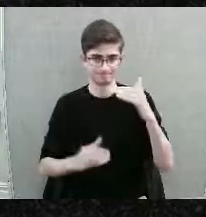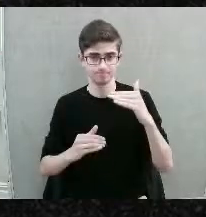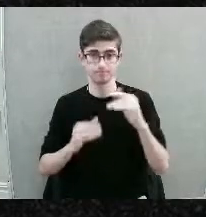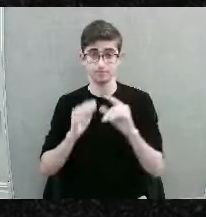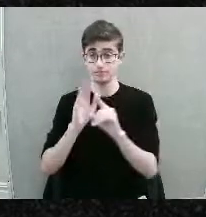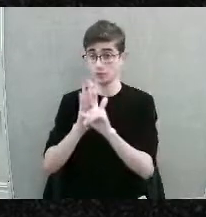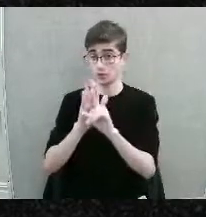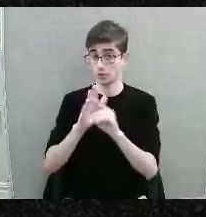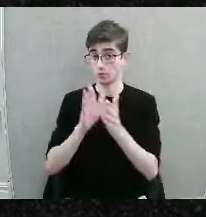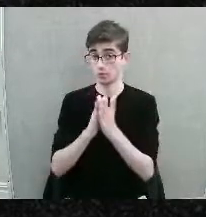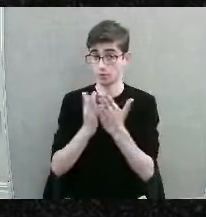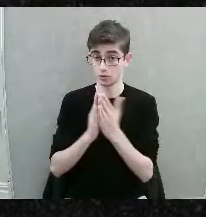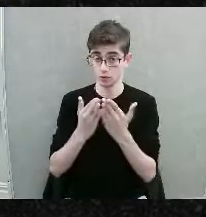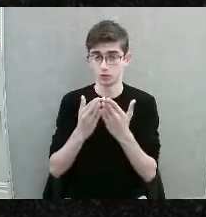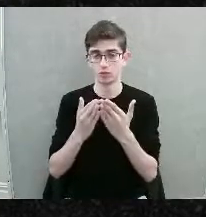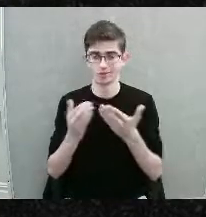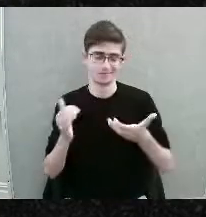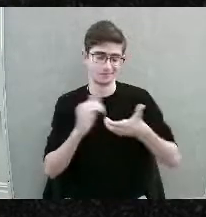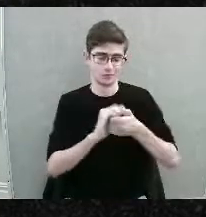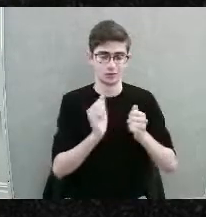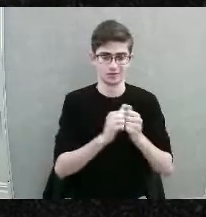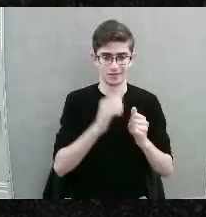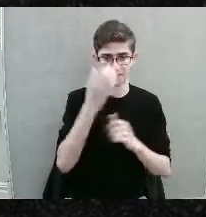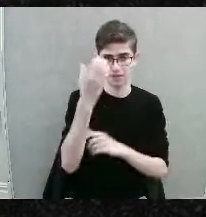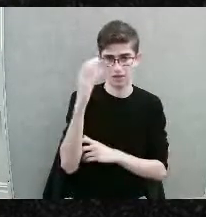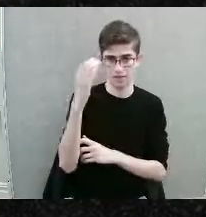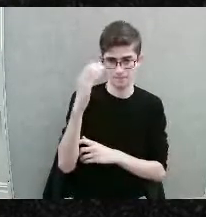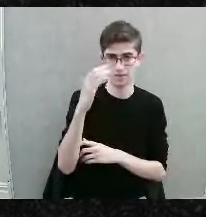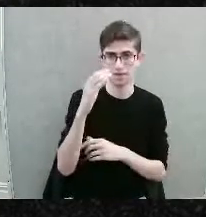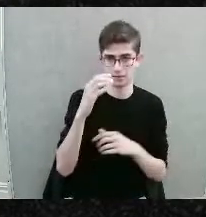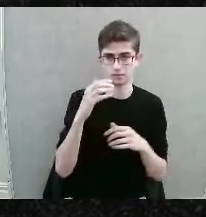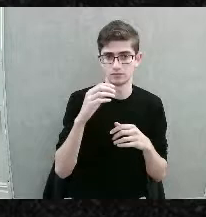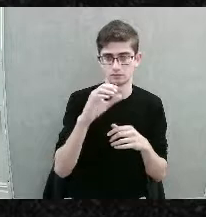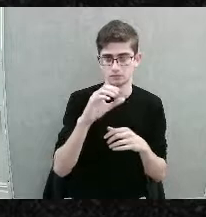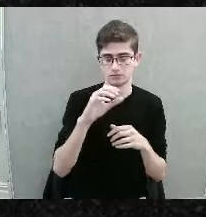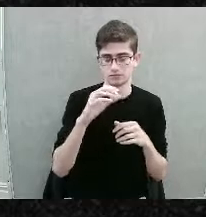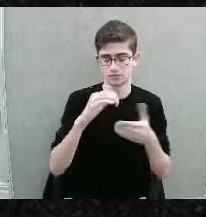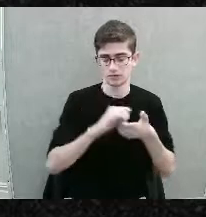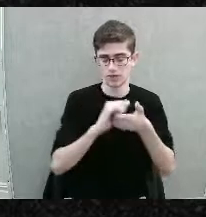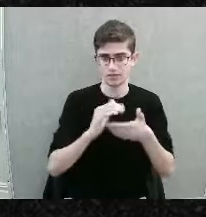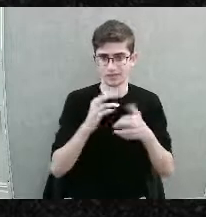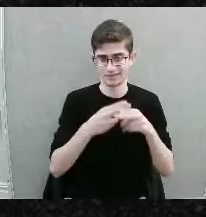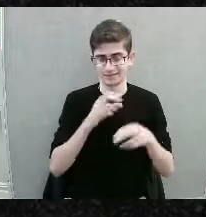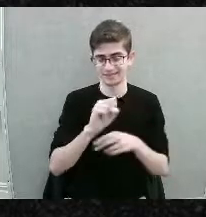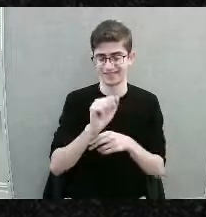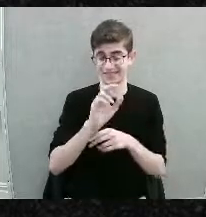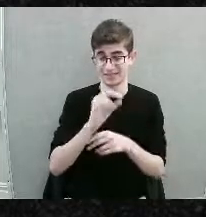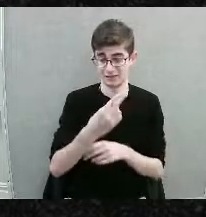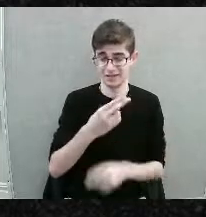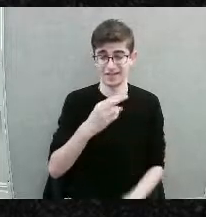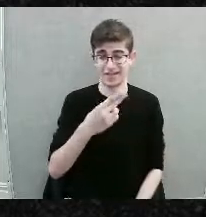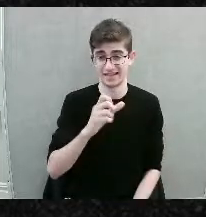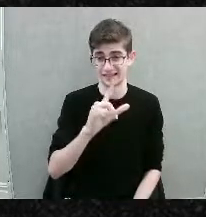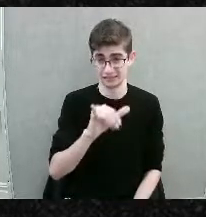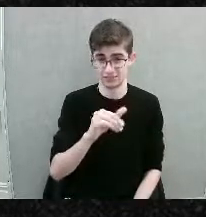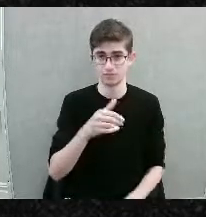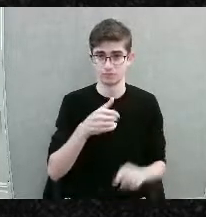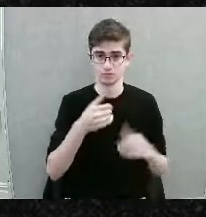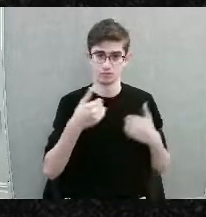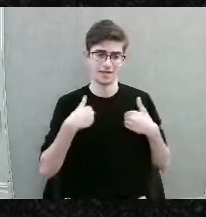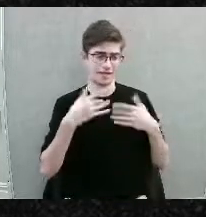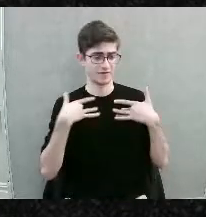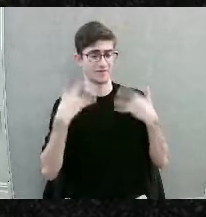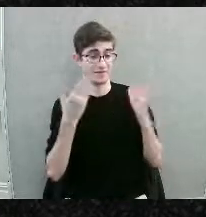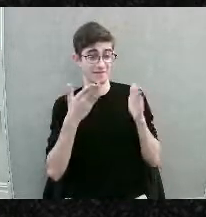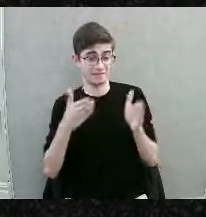book, in conjunction with our colleague at Columbia, Sarah Haley. This is an event that was planned before the pandemic that we're able to bring back to you, and of